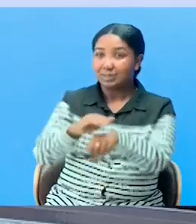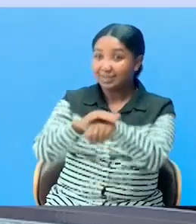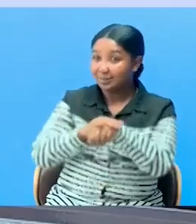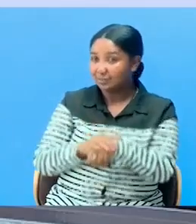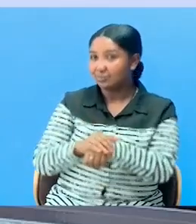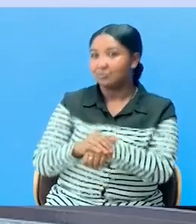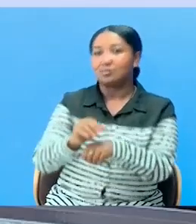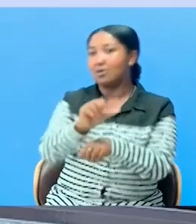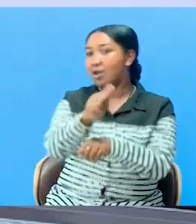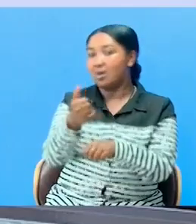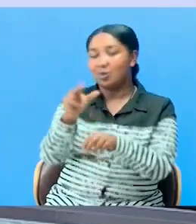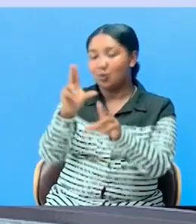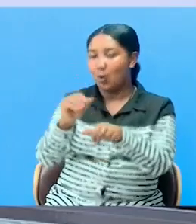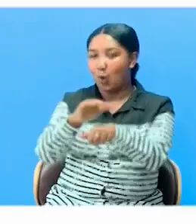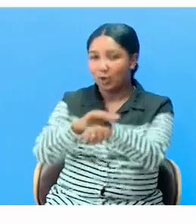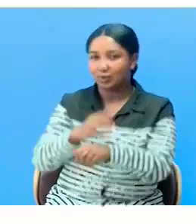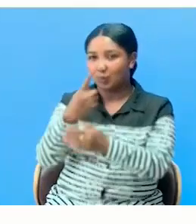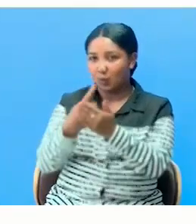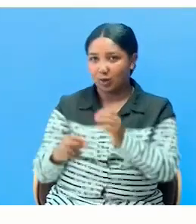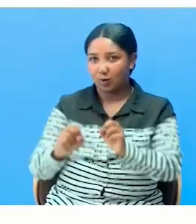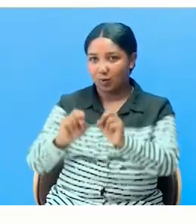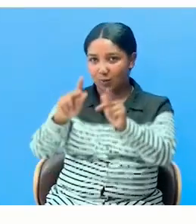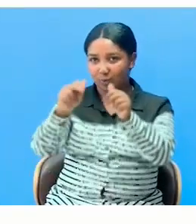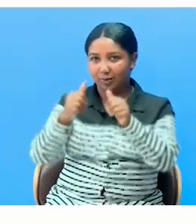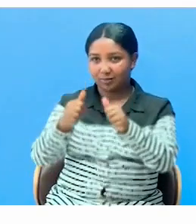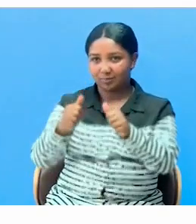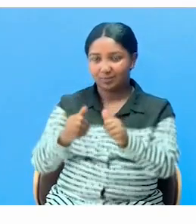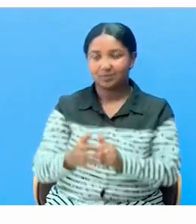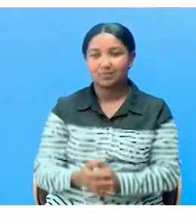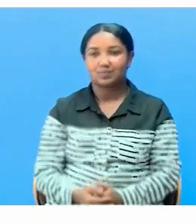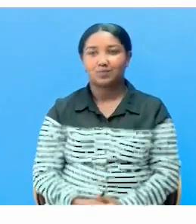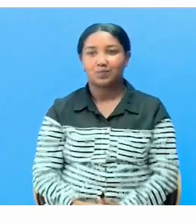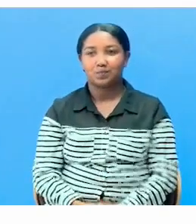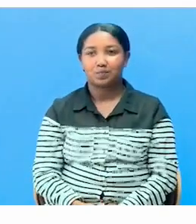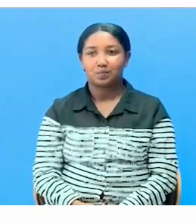to introduce yourselves. Go on.